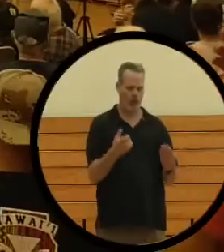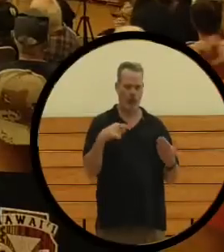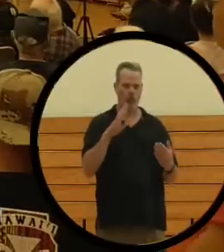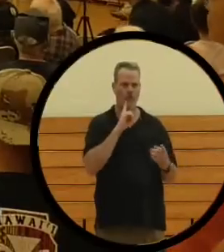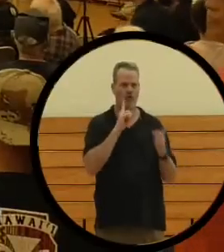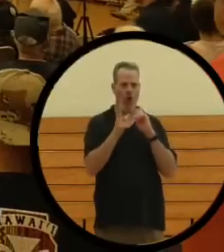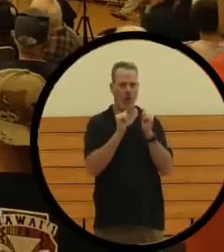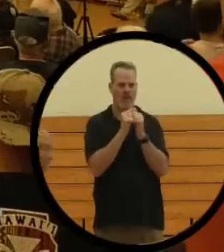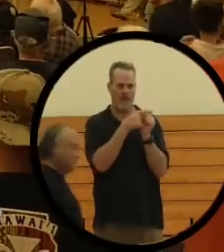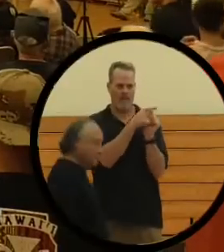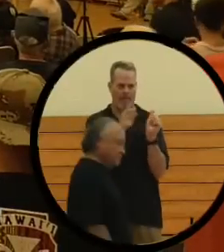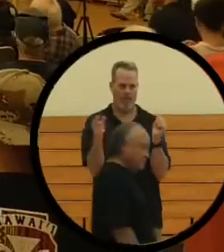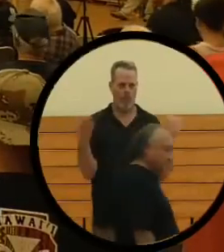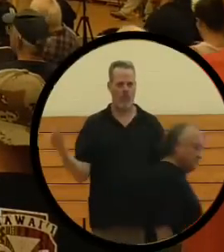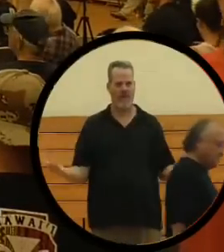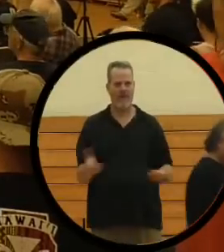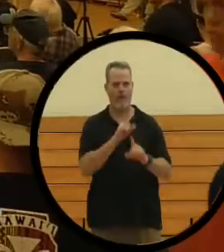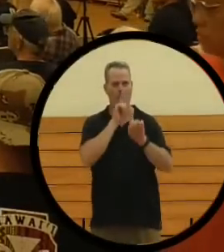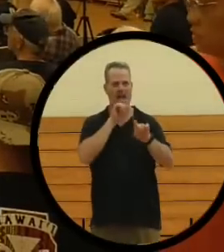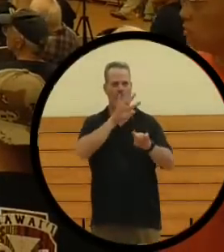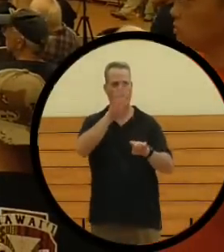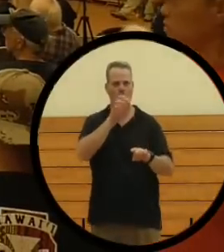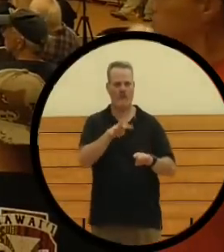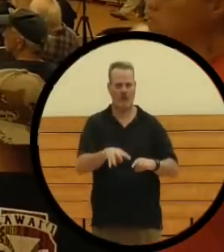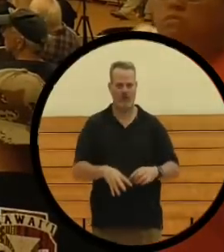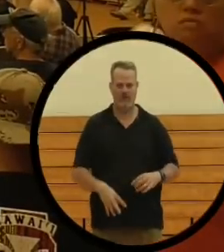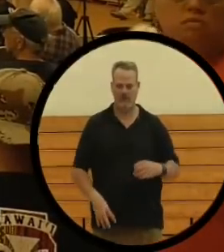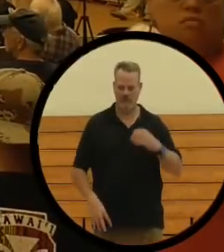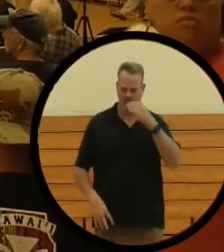We're here to answer your questions.